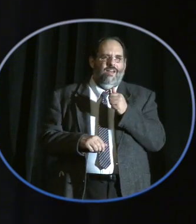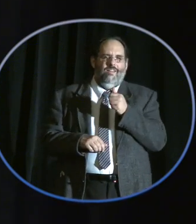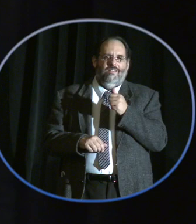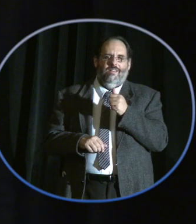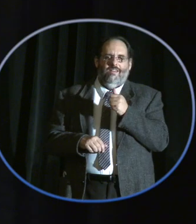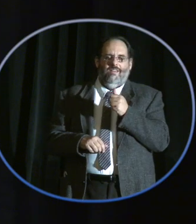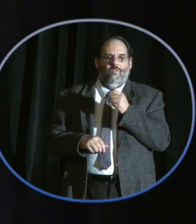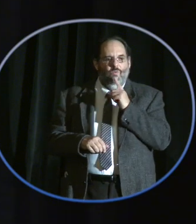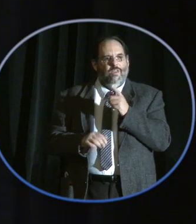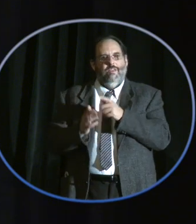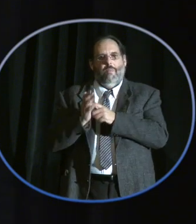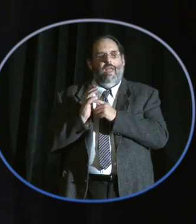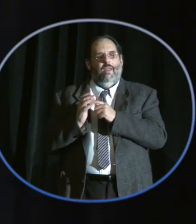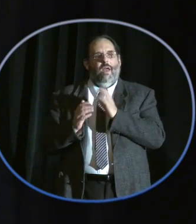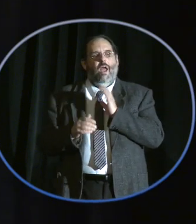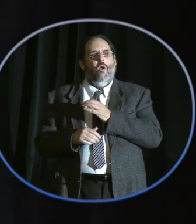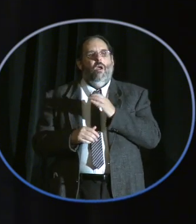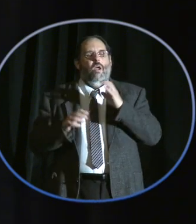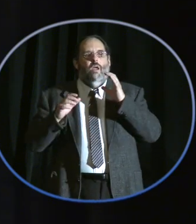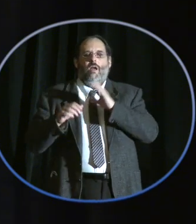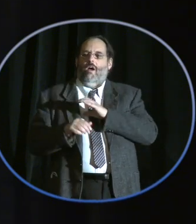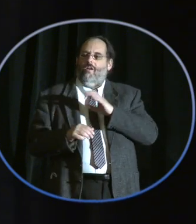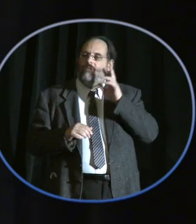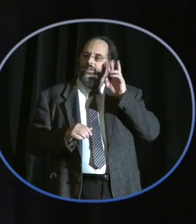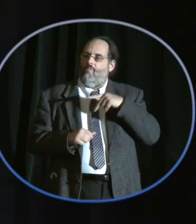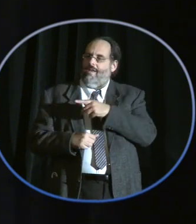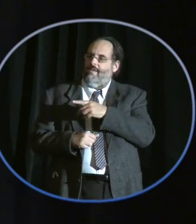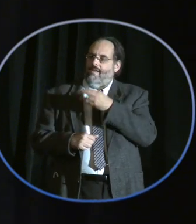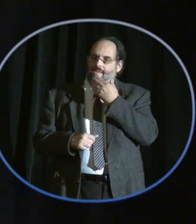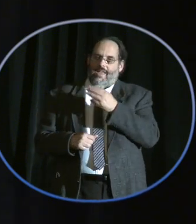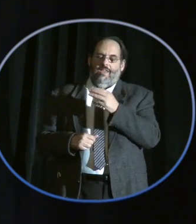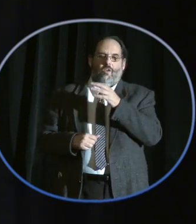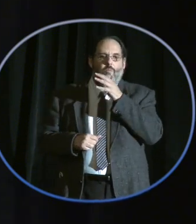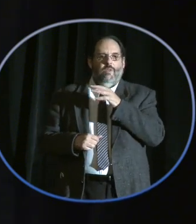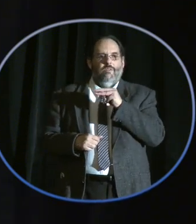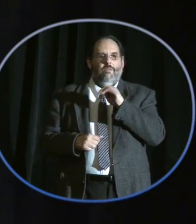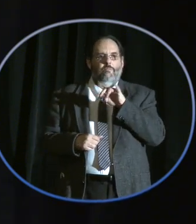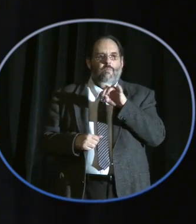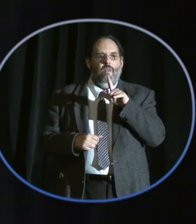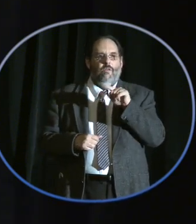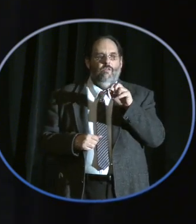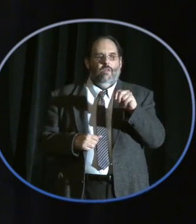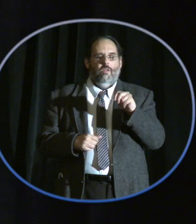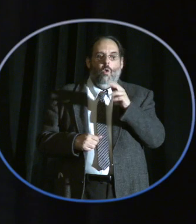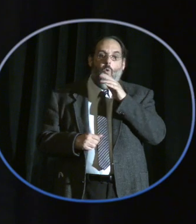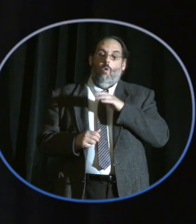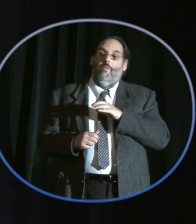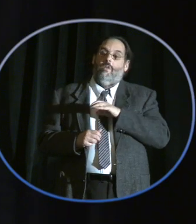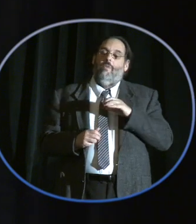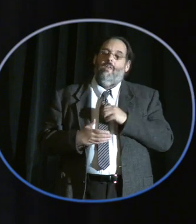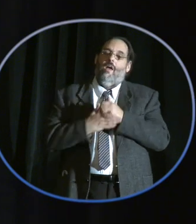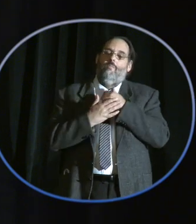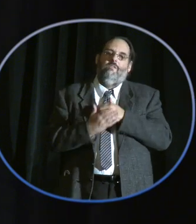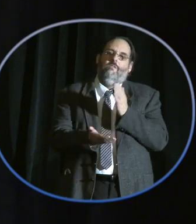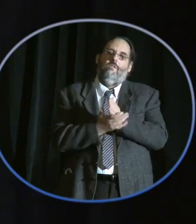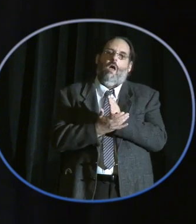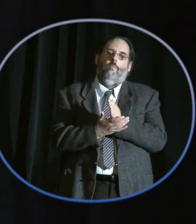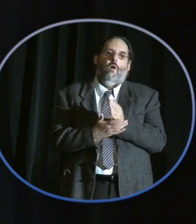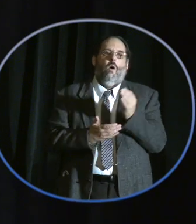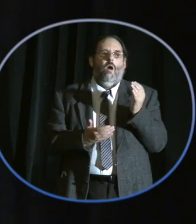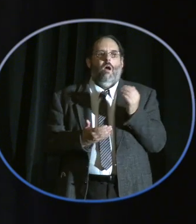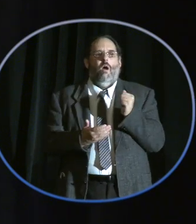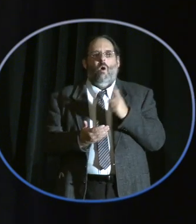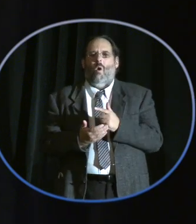the demand of our Council Vice President, Sharon Green Middleton. Thank you, Madam Vice President. The Women's Commission to help us eliminate